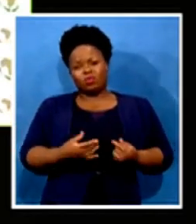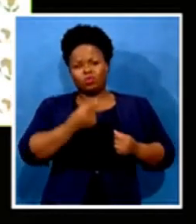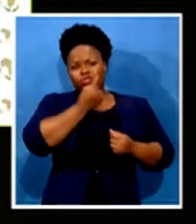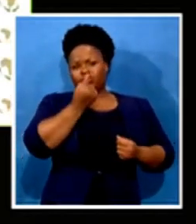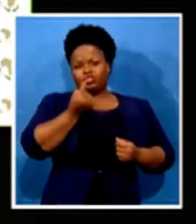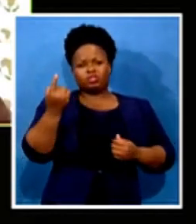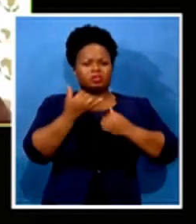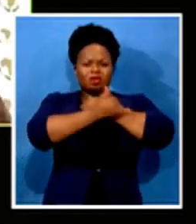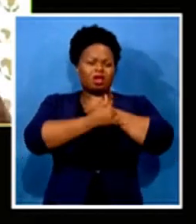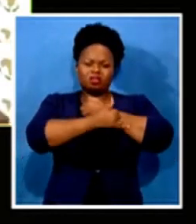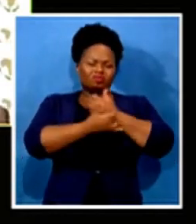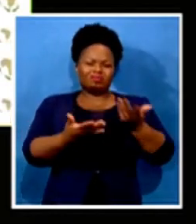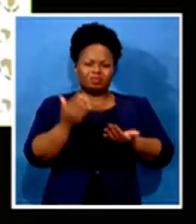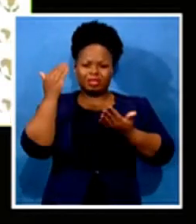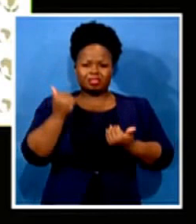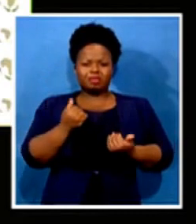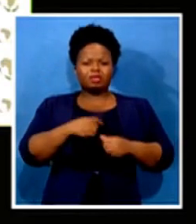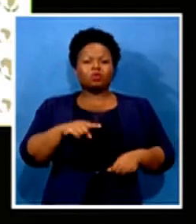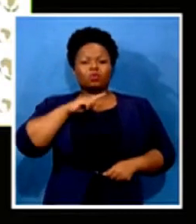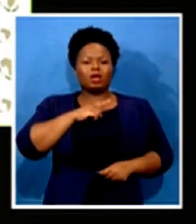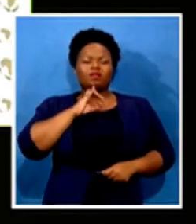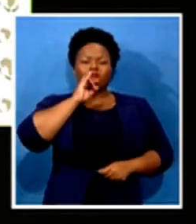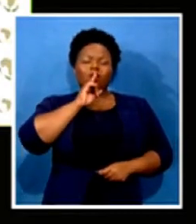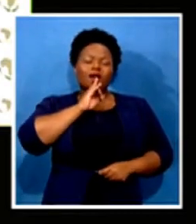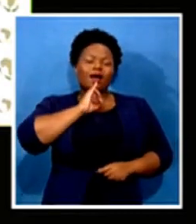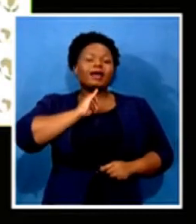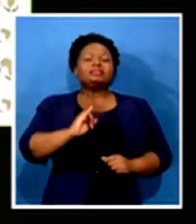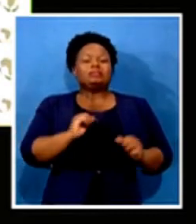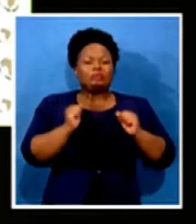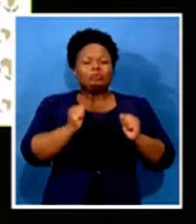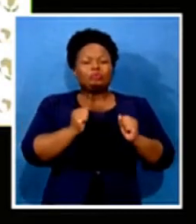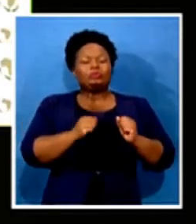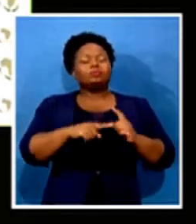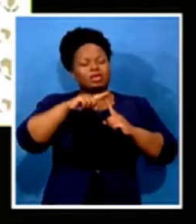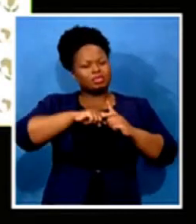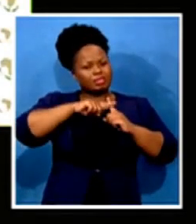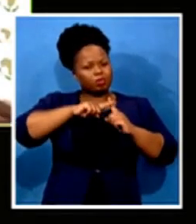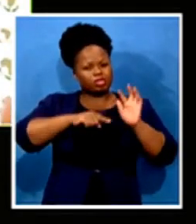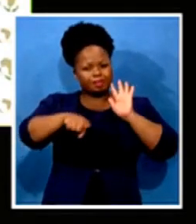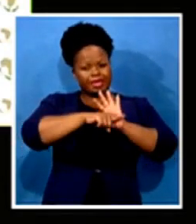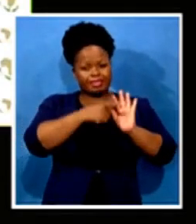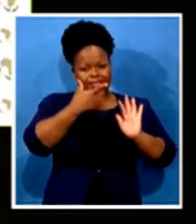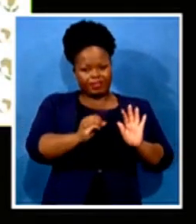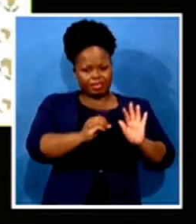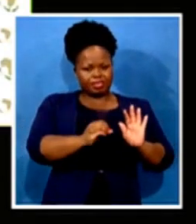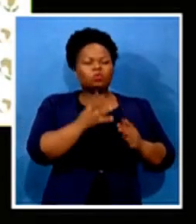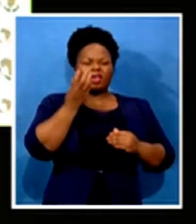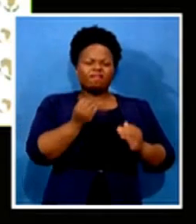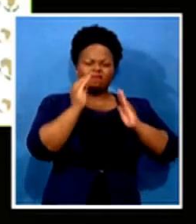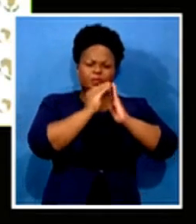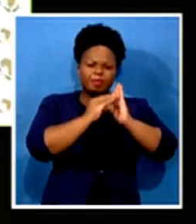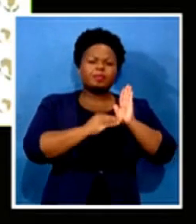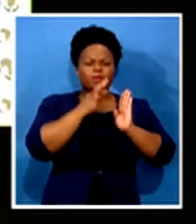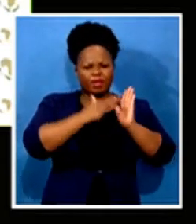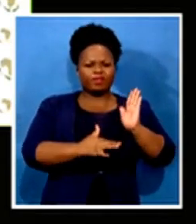freezers there. But we have a list of those deep freezers, the -70 deep freezers that we are available. We will be happy